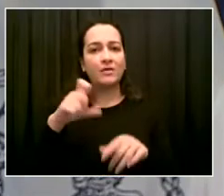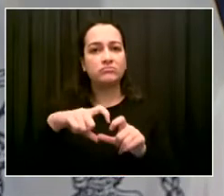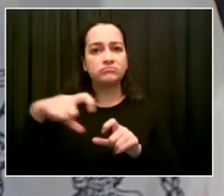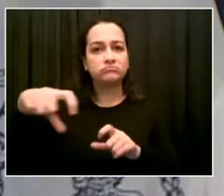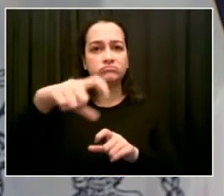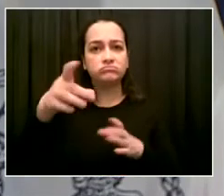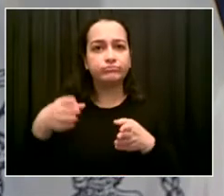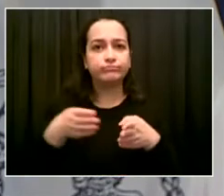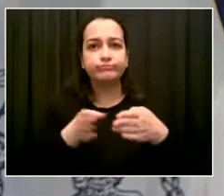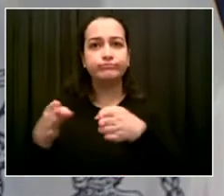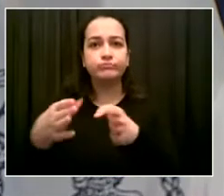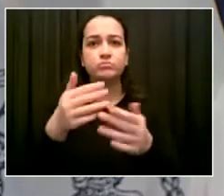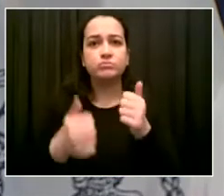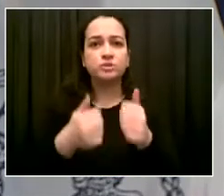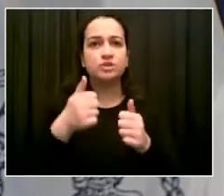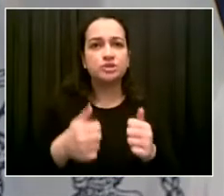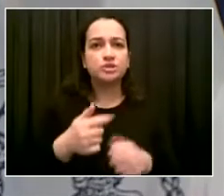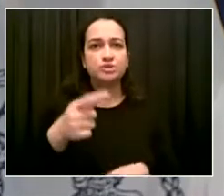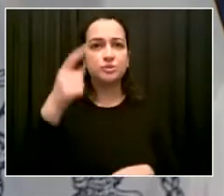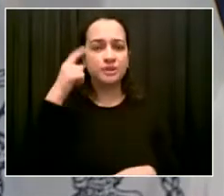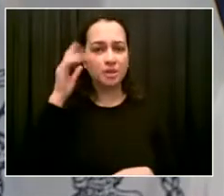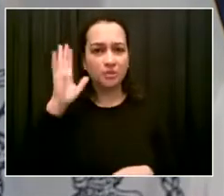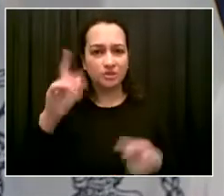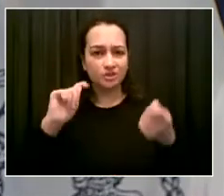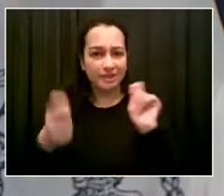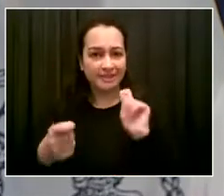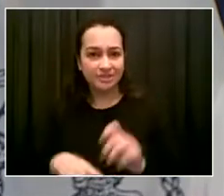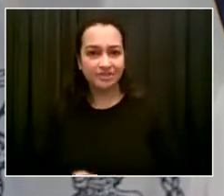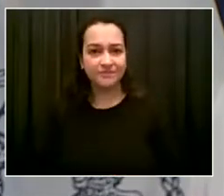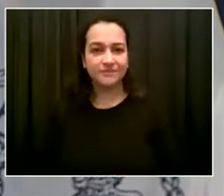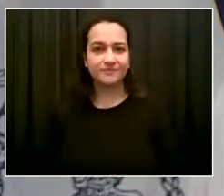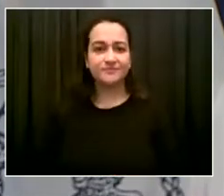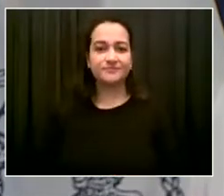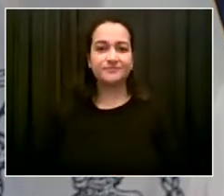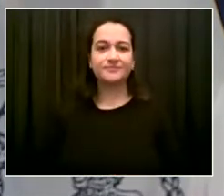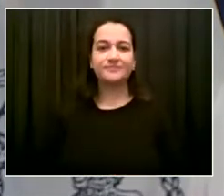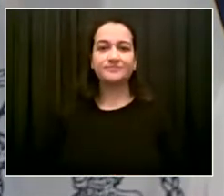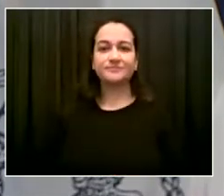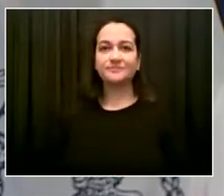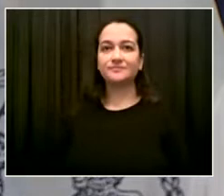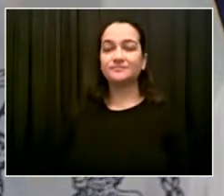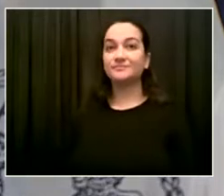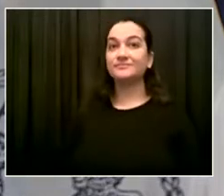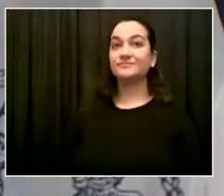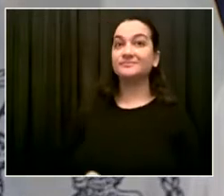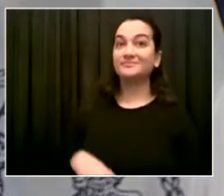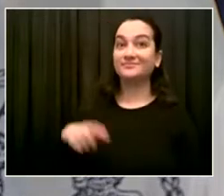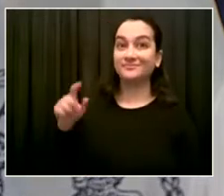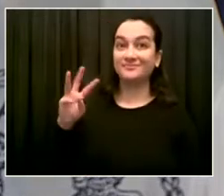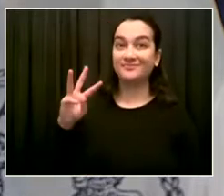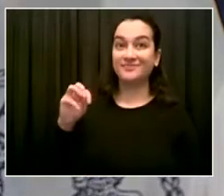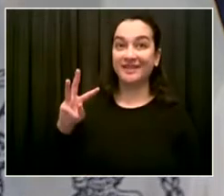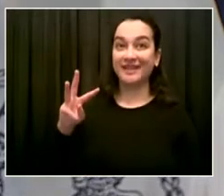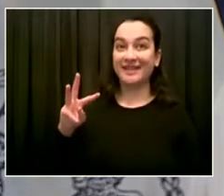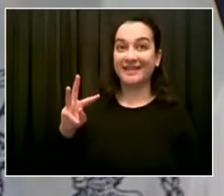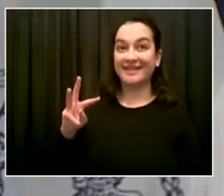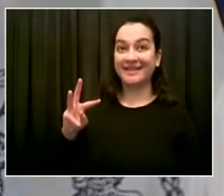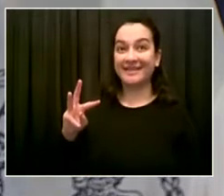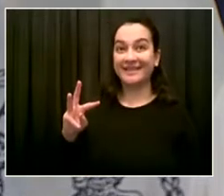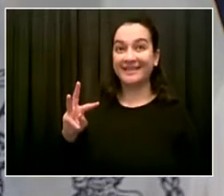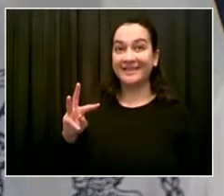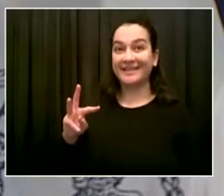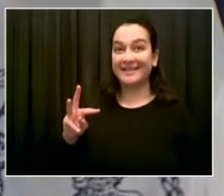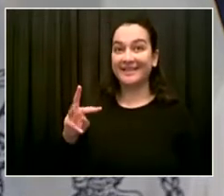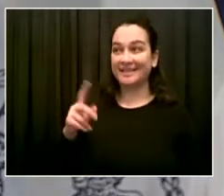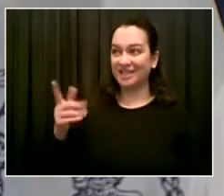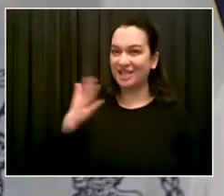for us? Gersh, I appreciate your energetic approach prompting me to make sudden news, but I am not